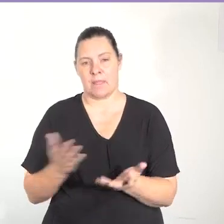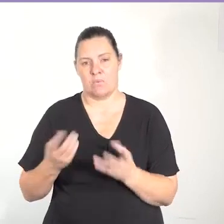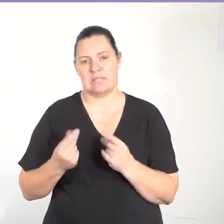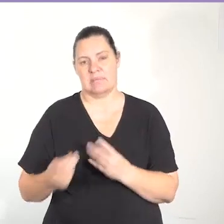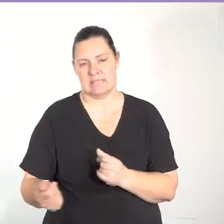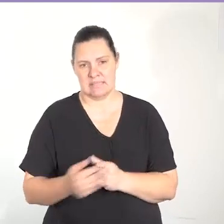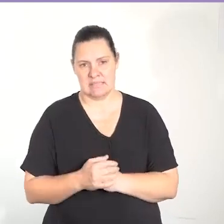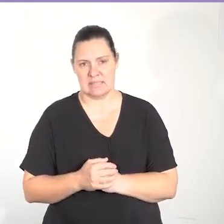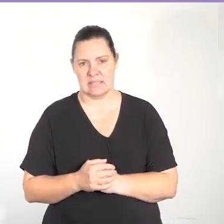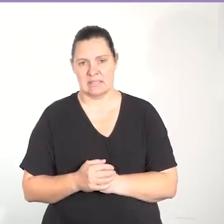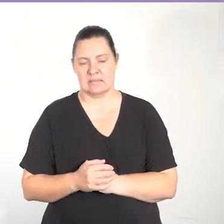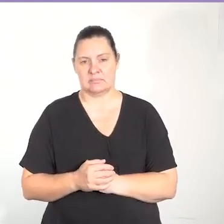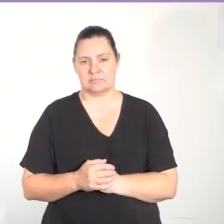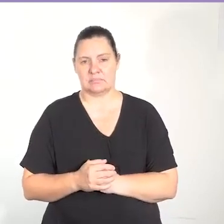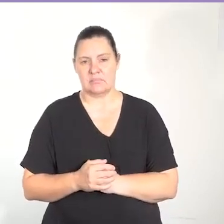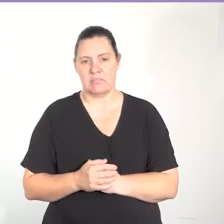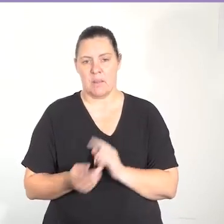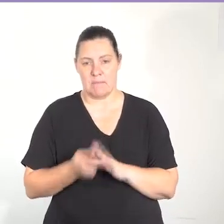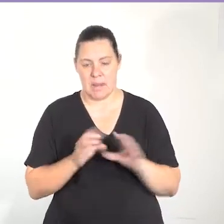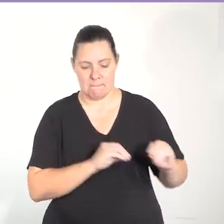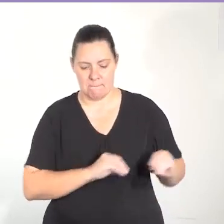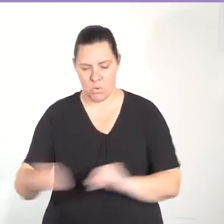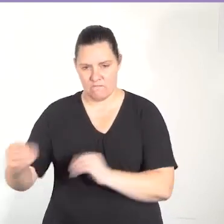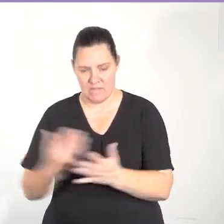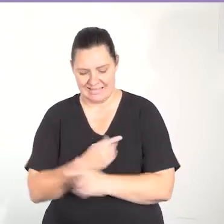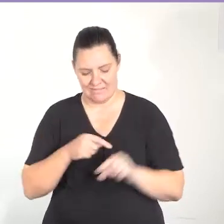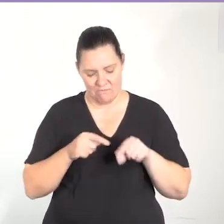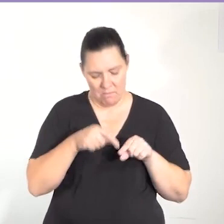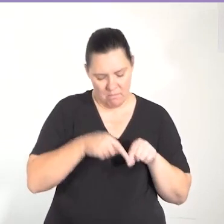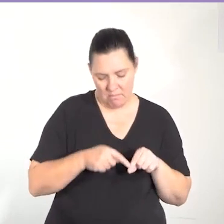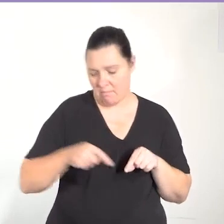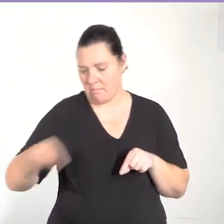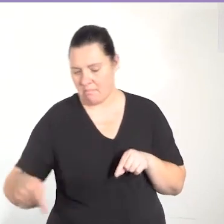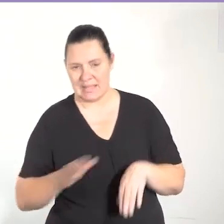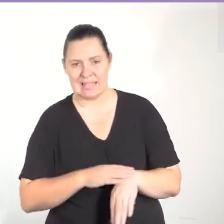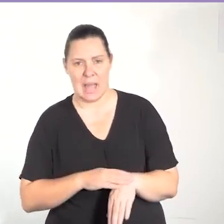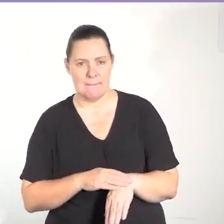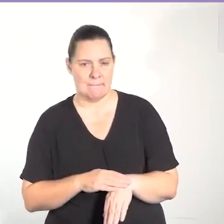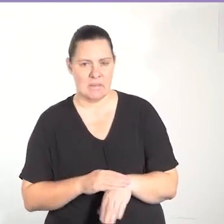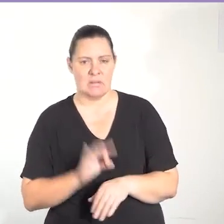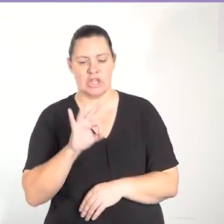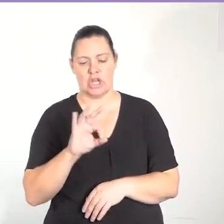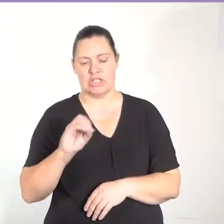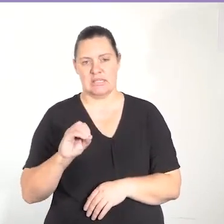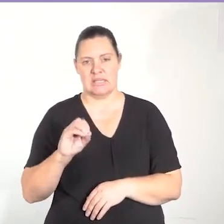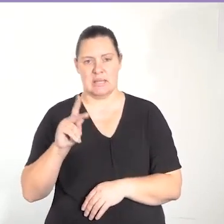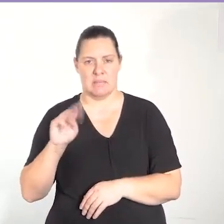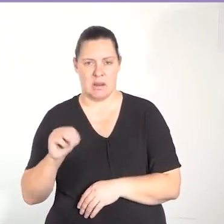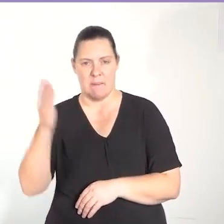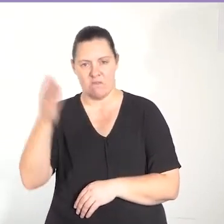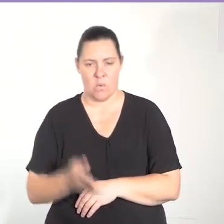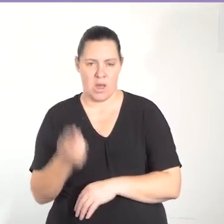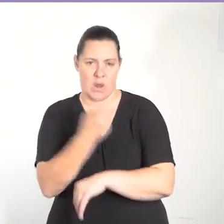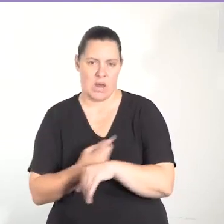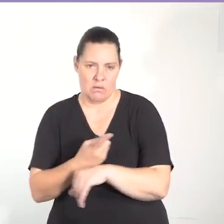have speed, which is the distance moved over a certain amount of time, for example, 30 kilometers